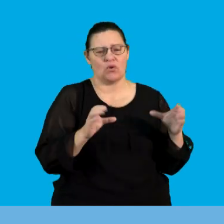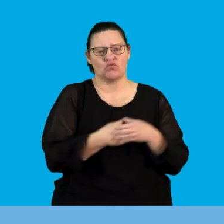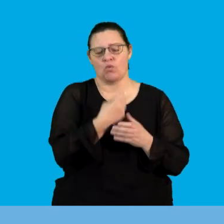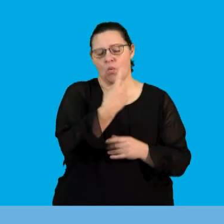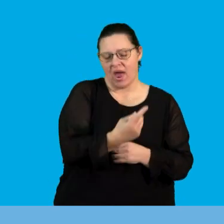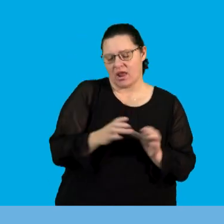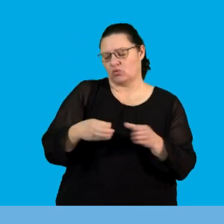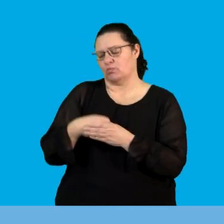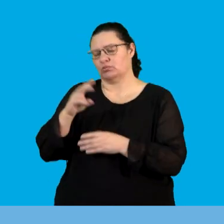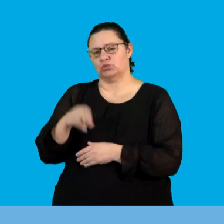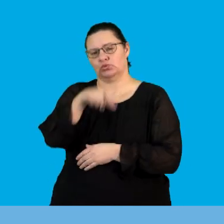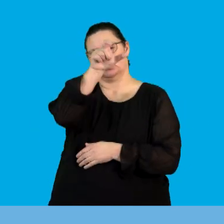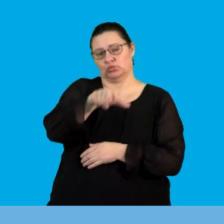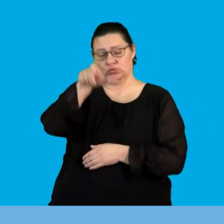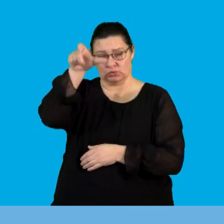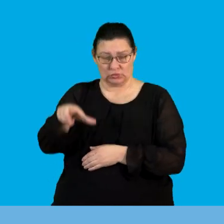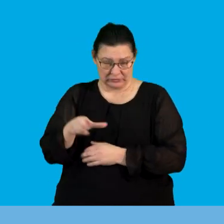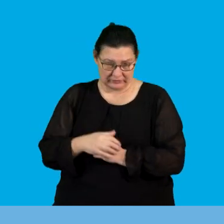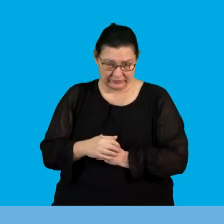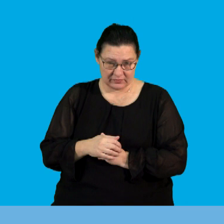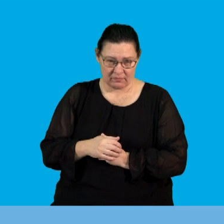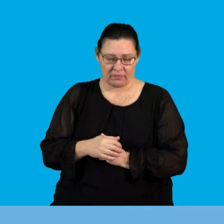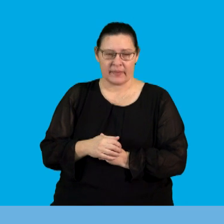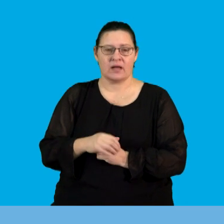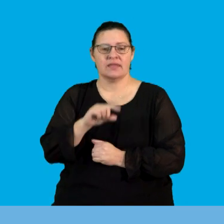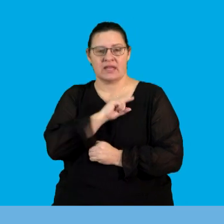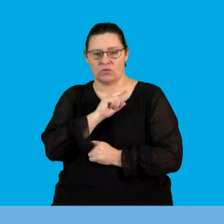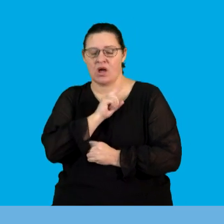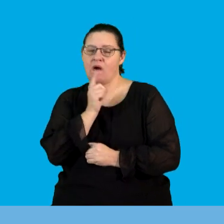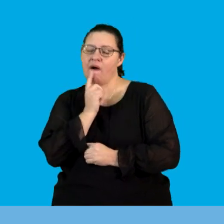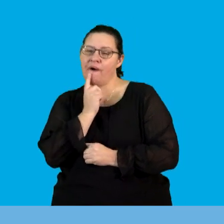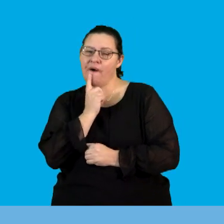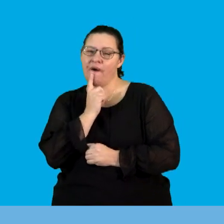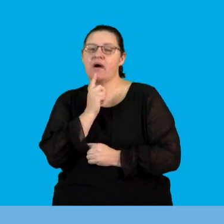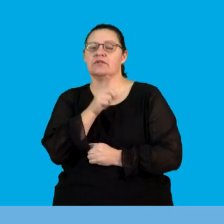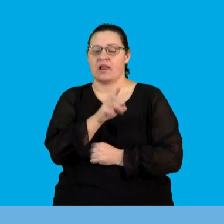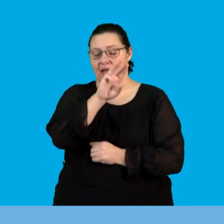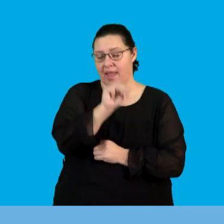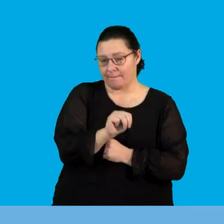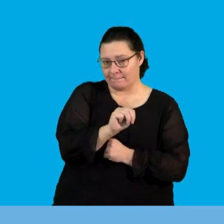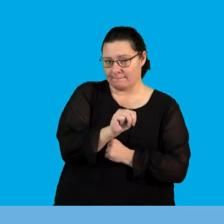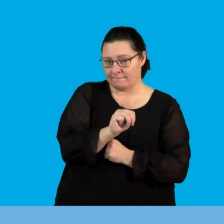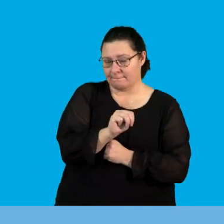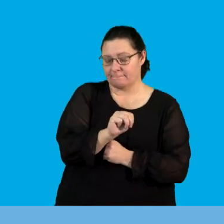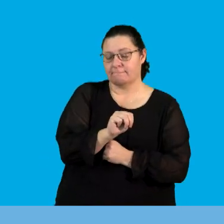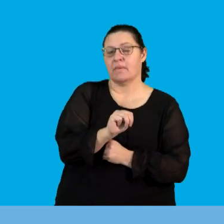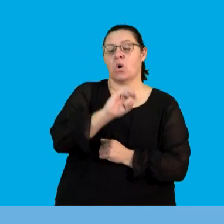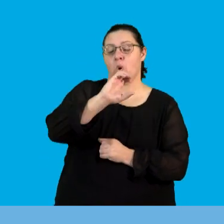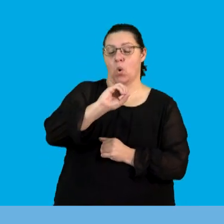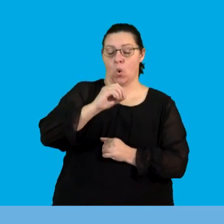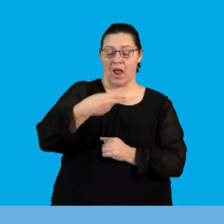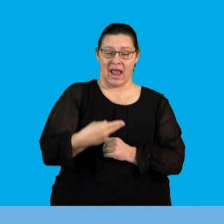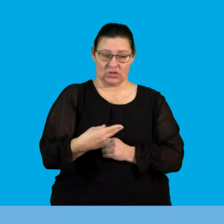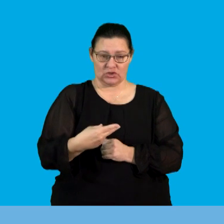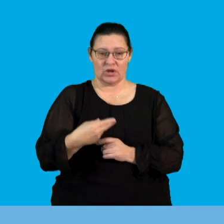group 1 or group 2 elements. So that's going to be denoted with M. So the reaction is going to be M for metal,